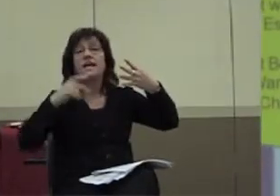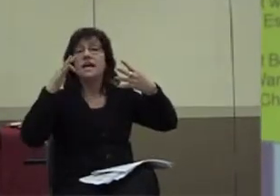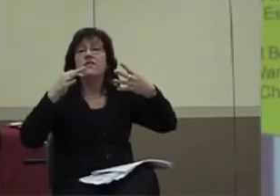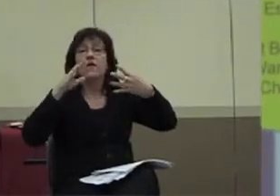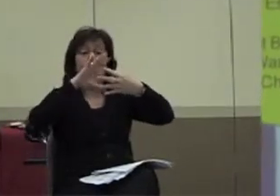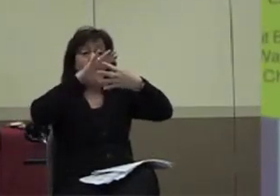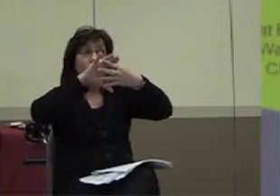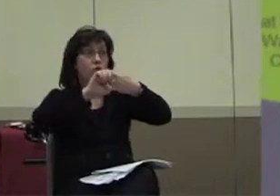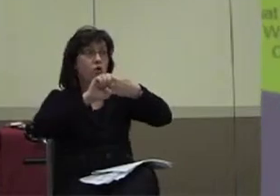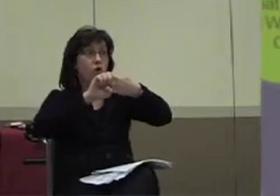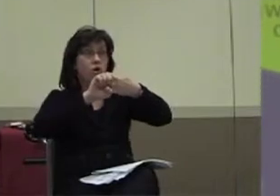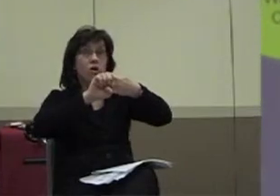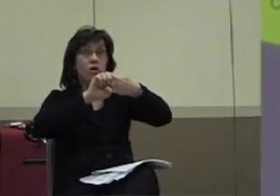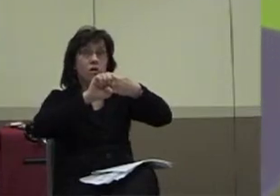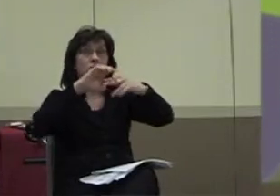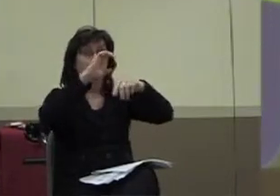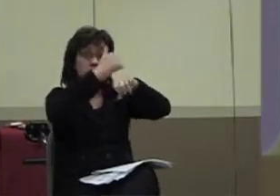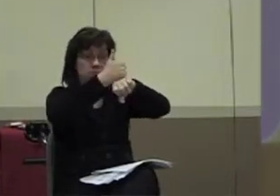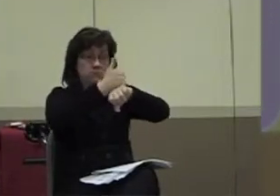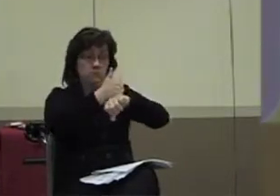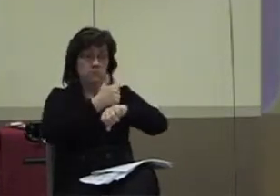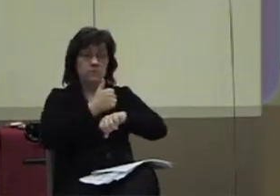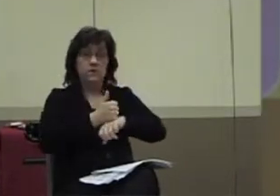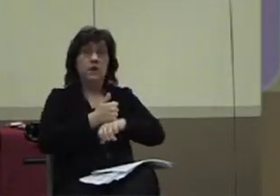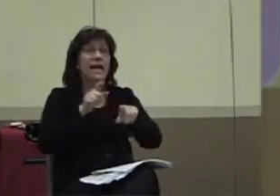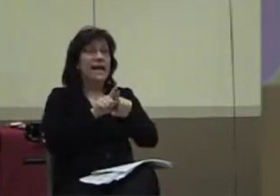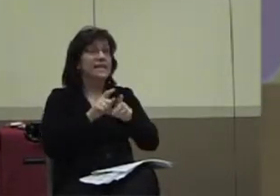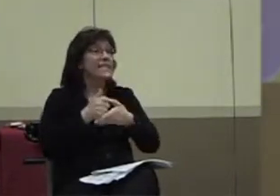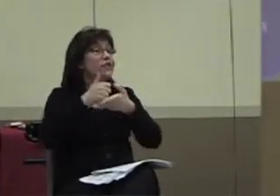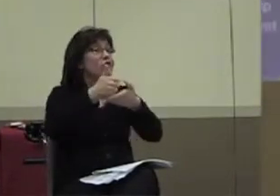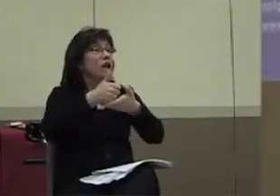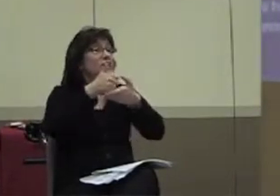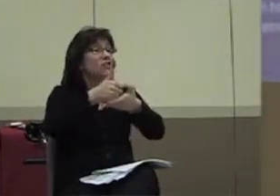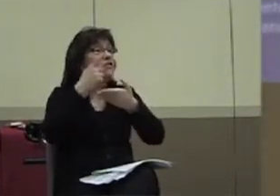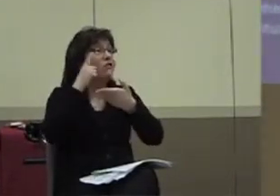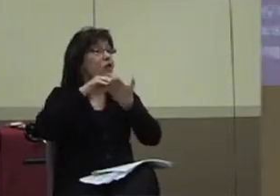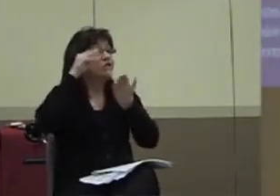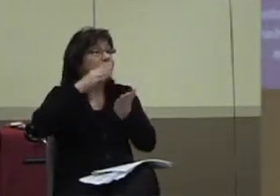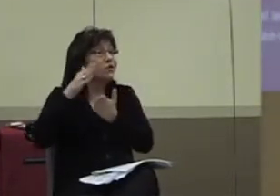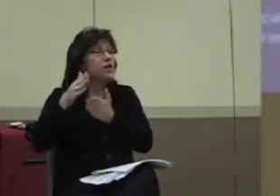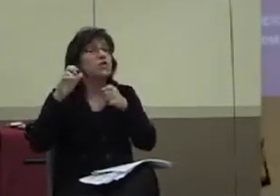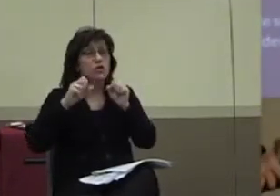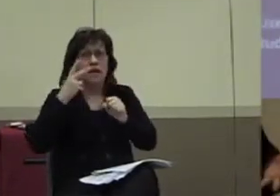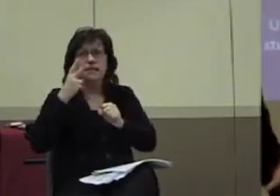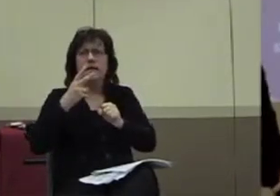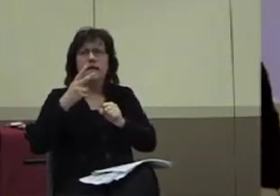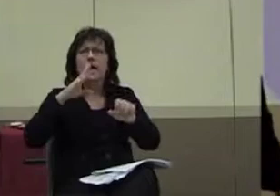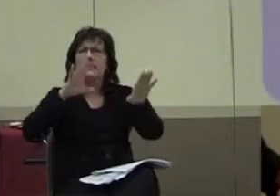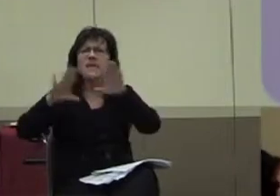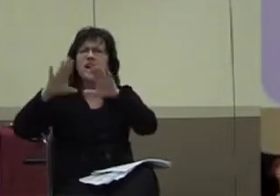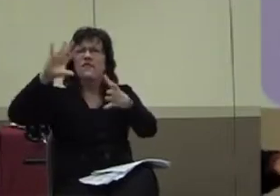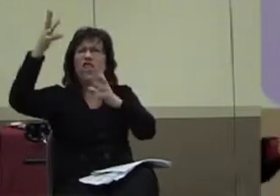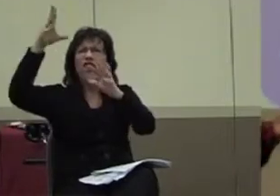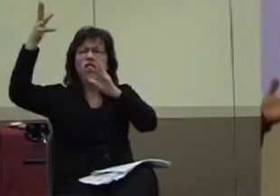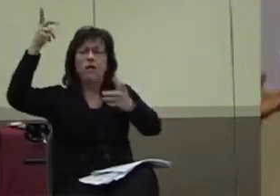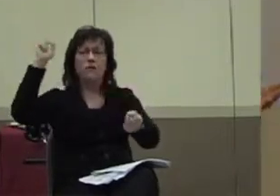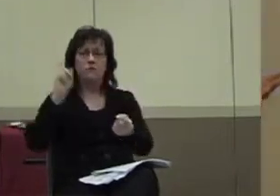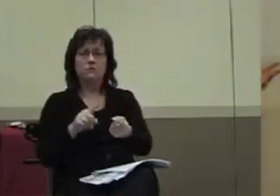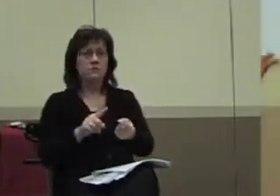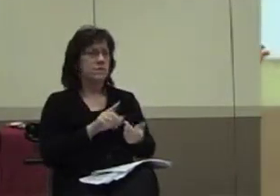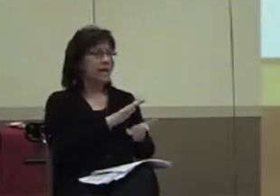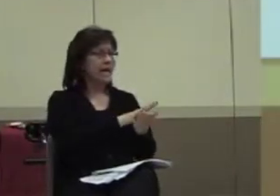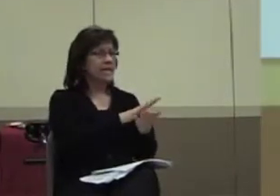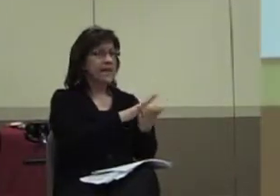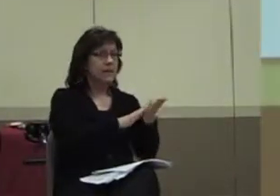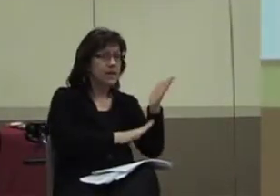these in place as interventions for the students, we can see behavior go down and academics go up. And I'm going to show you